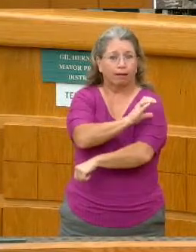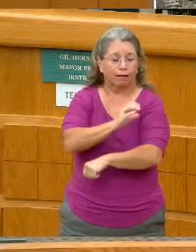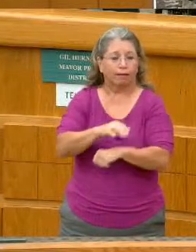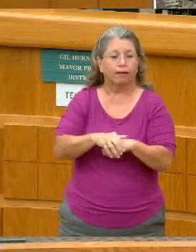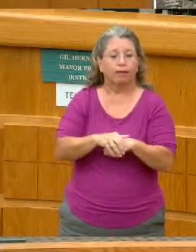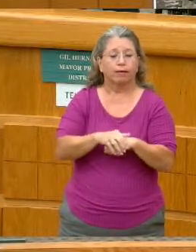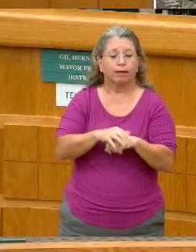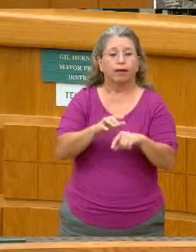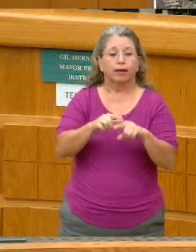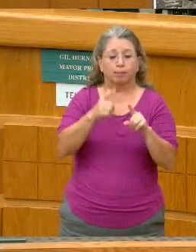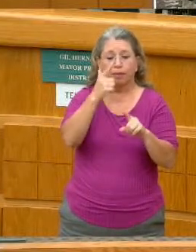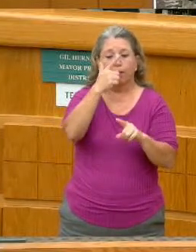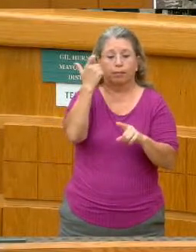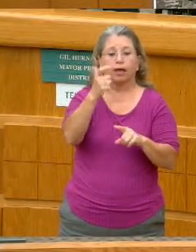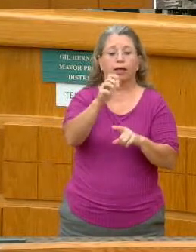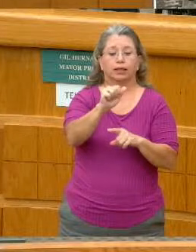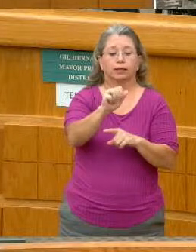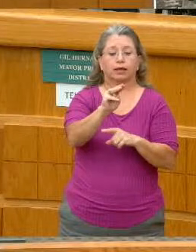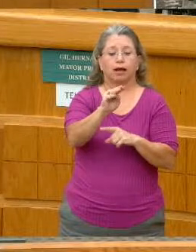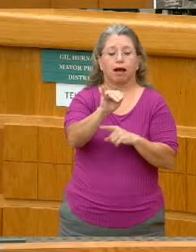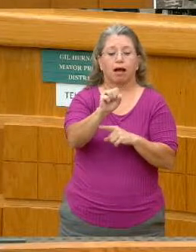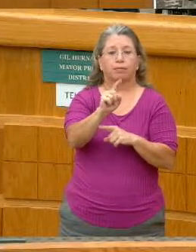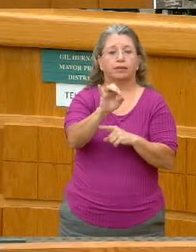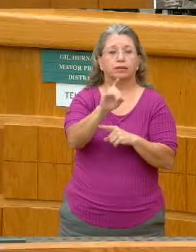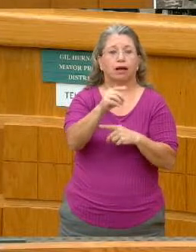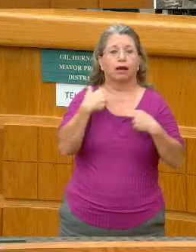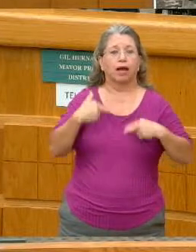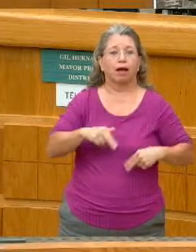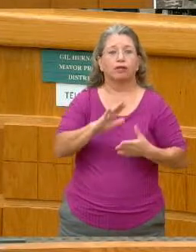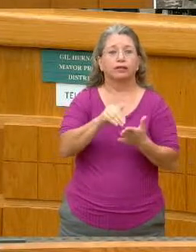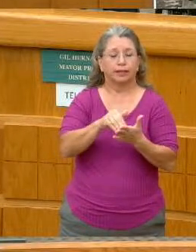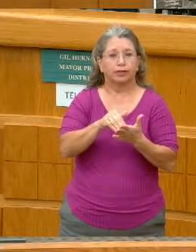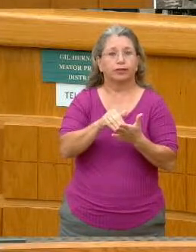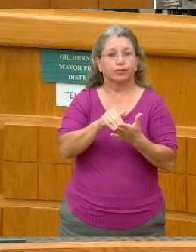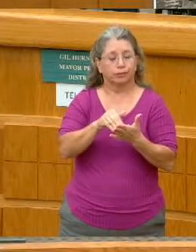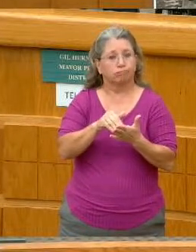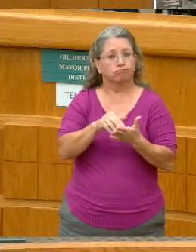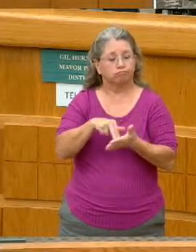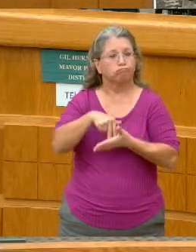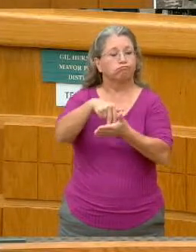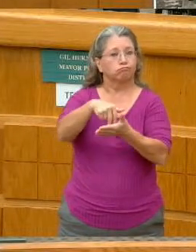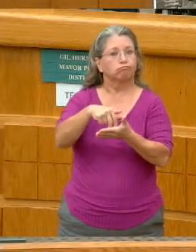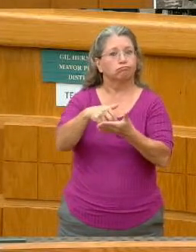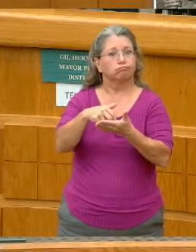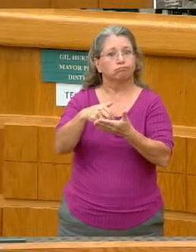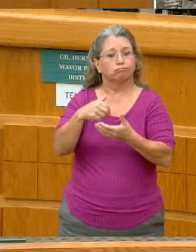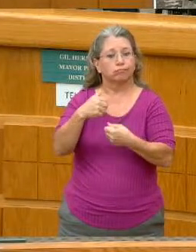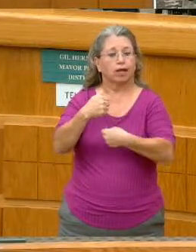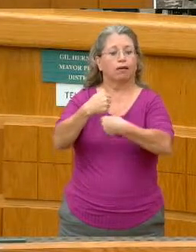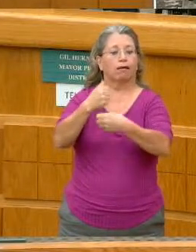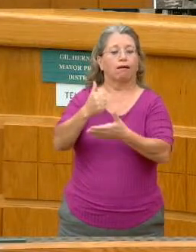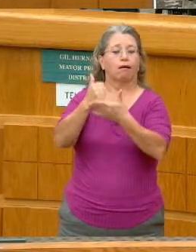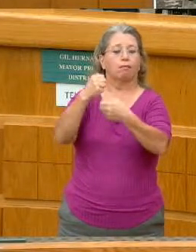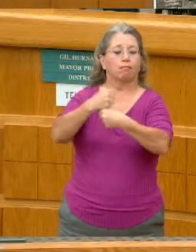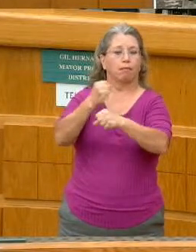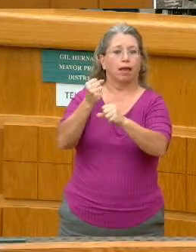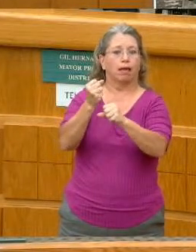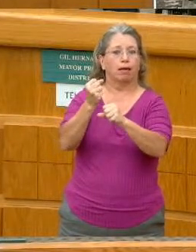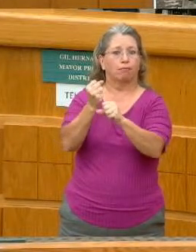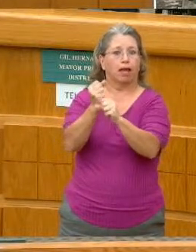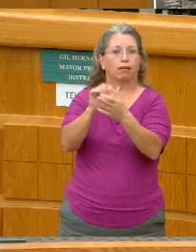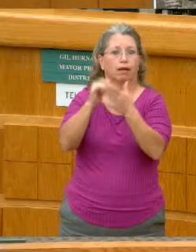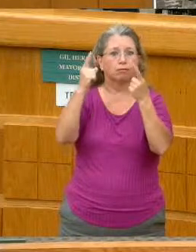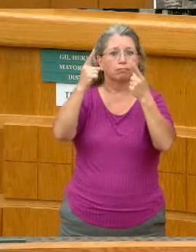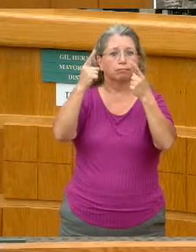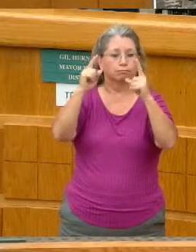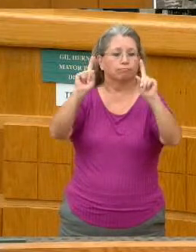Center stepped up to the plate to make this possible. And we've established recently in Commissioner's Court just this week the mechanism